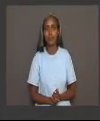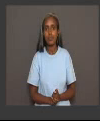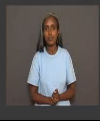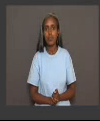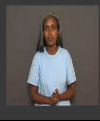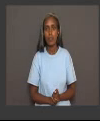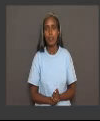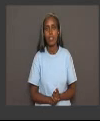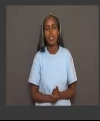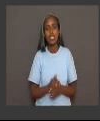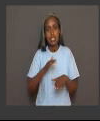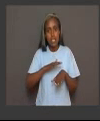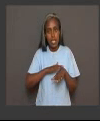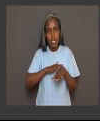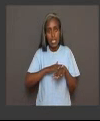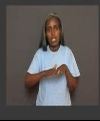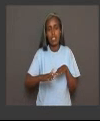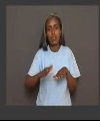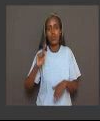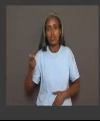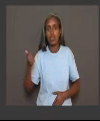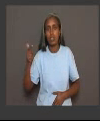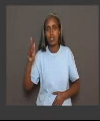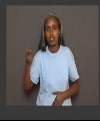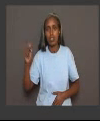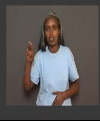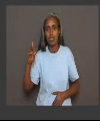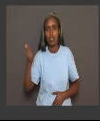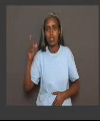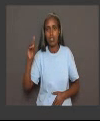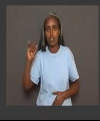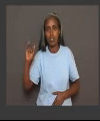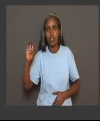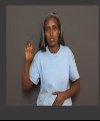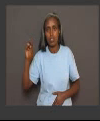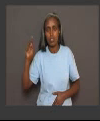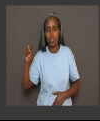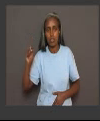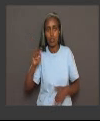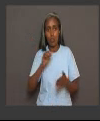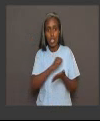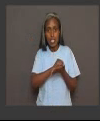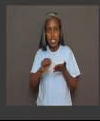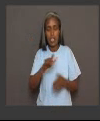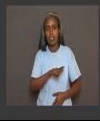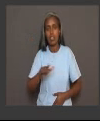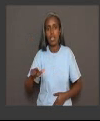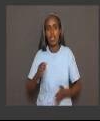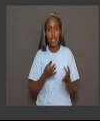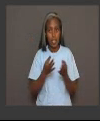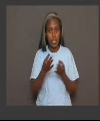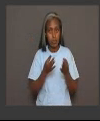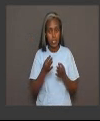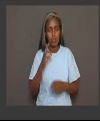The gradient of the secant line is expressed by